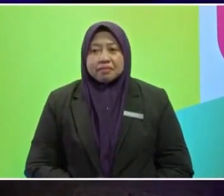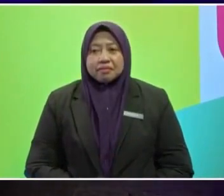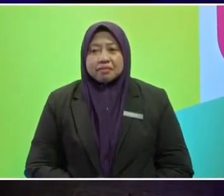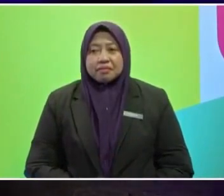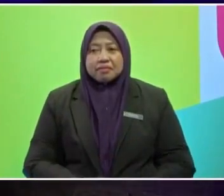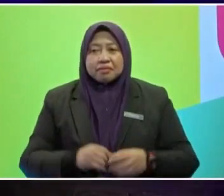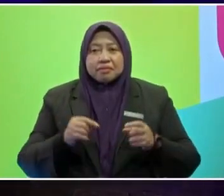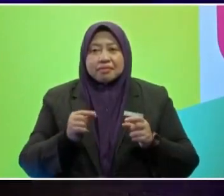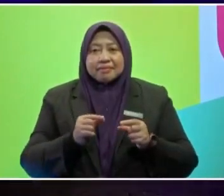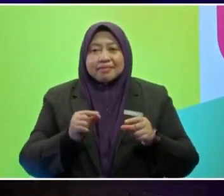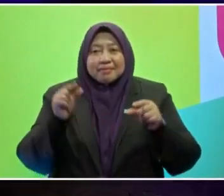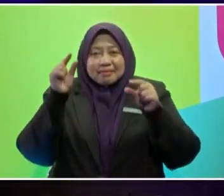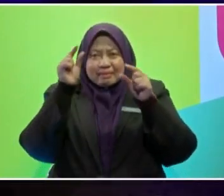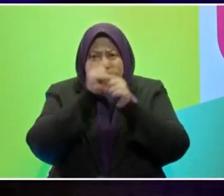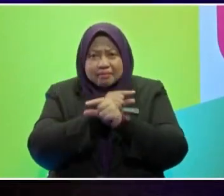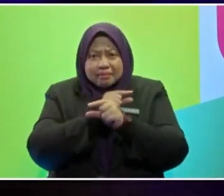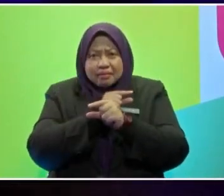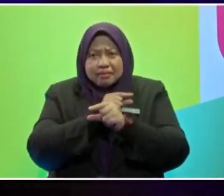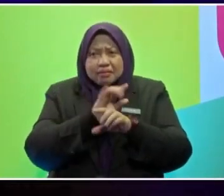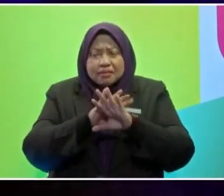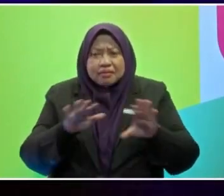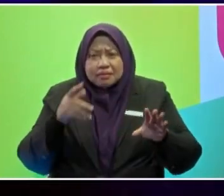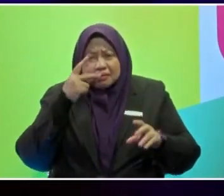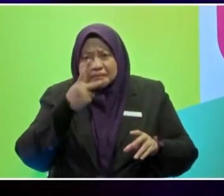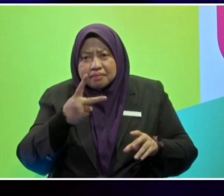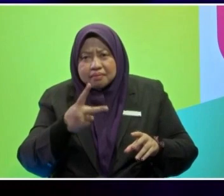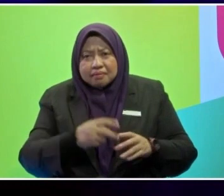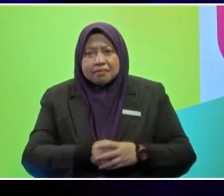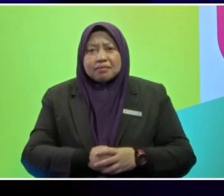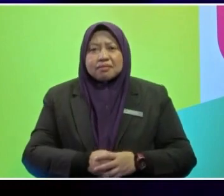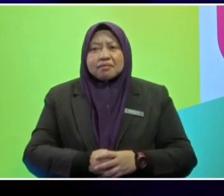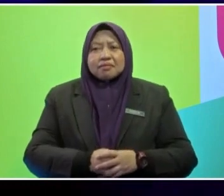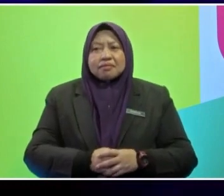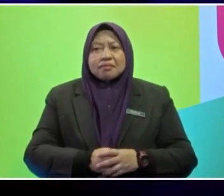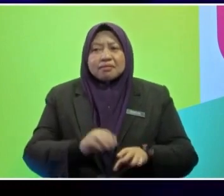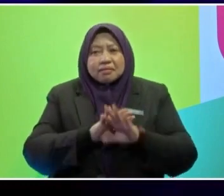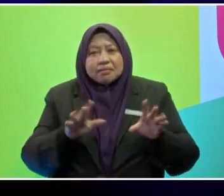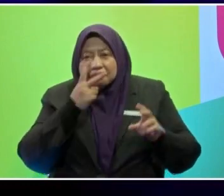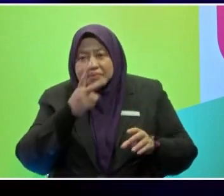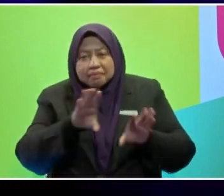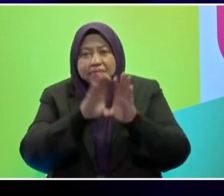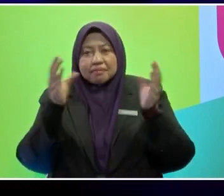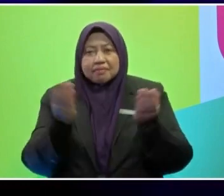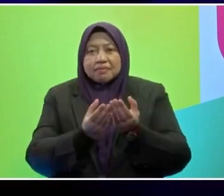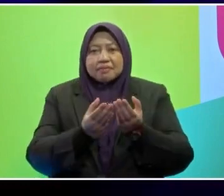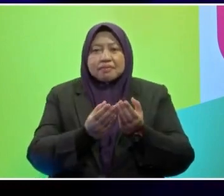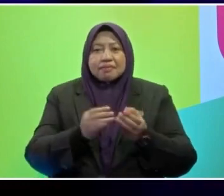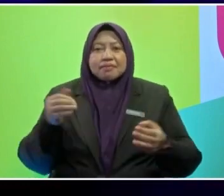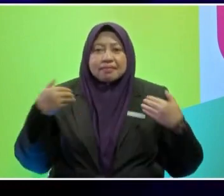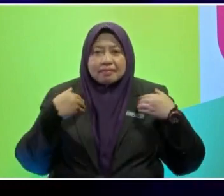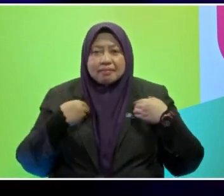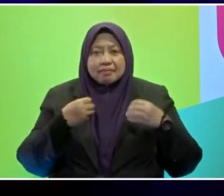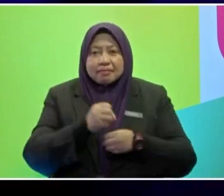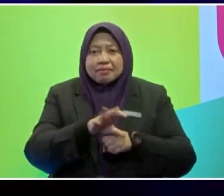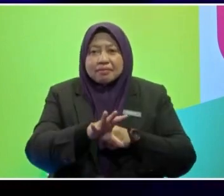Oh wait. It's too dark, Mr. Quek. I can't see anything. Oh, man. I can't even see the ball. I have this torchlight here with me. Let me help